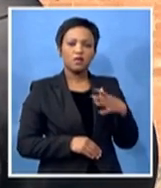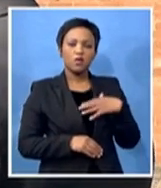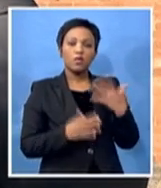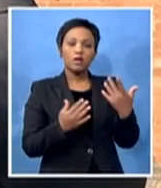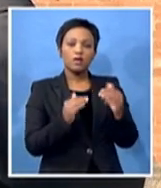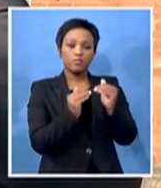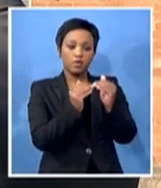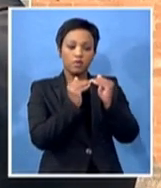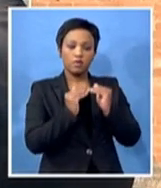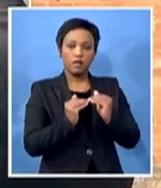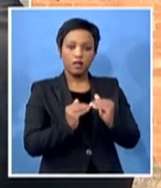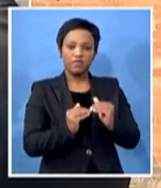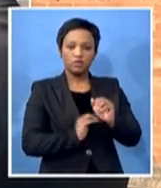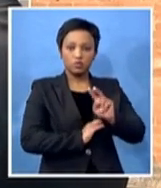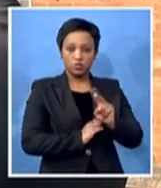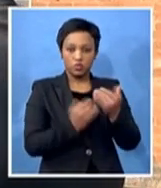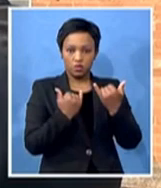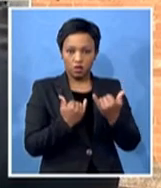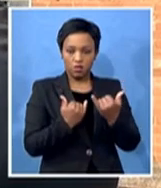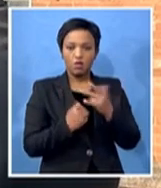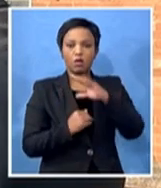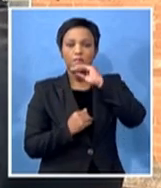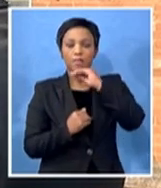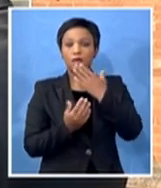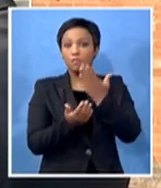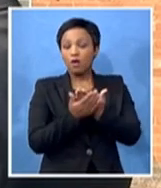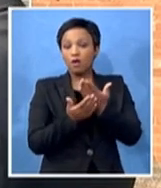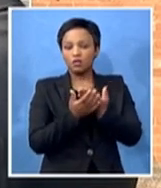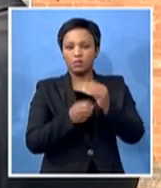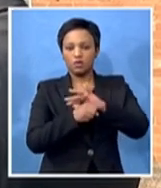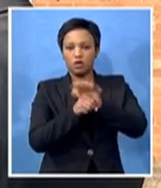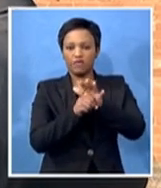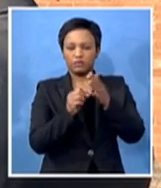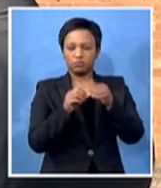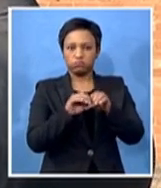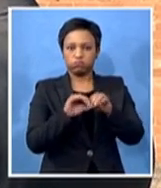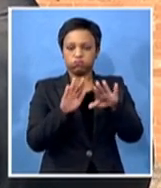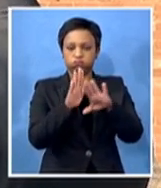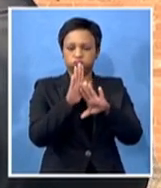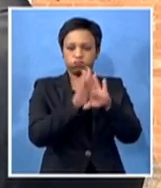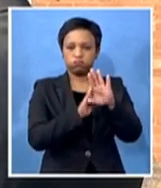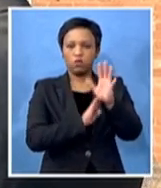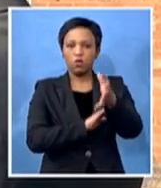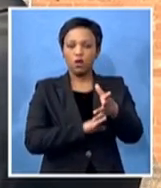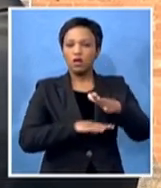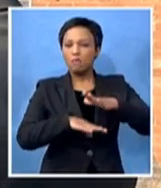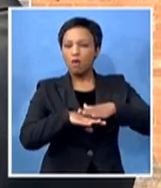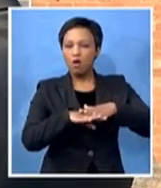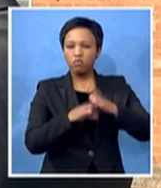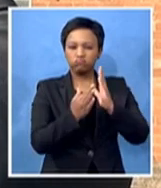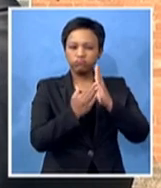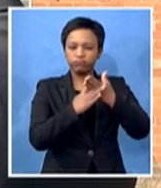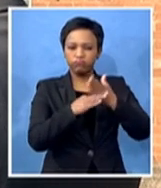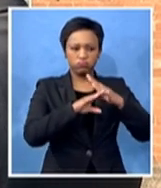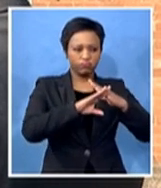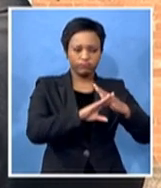increase the risk of infections. What sort of practical interventions is the provincial government going to embark upon to ensure that the